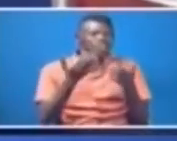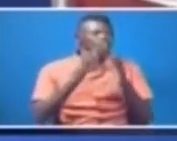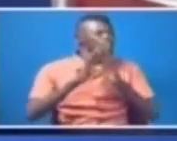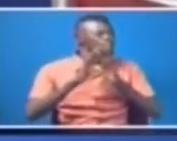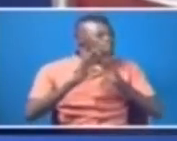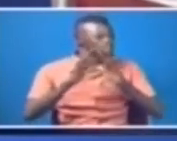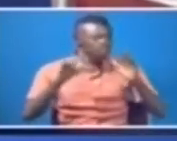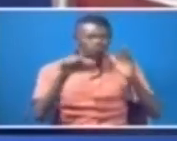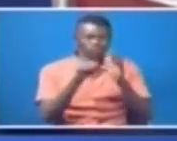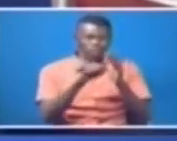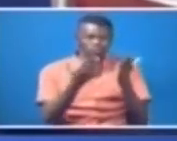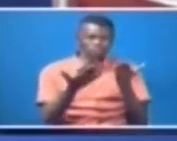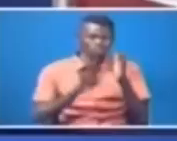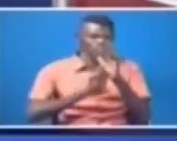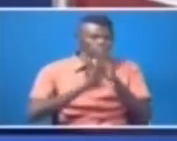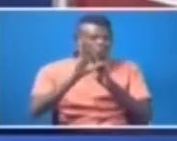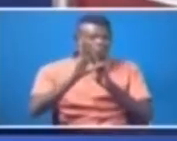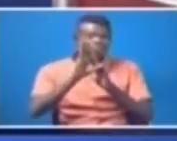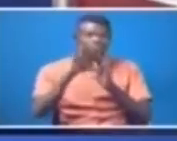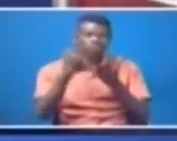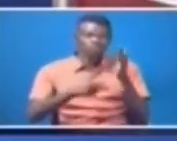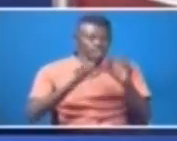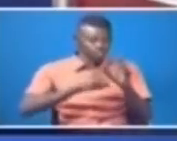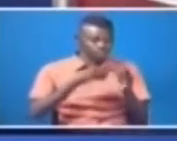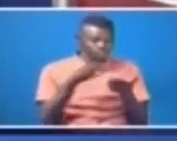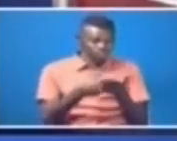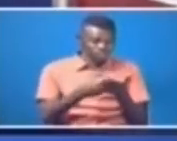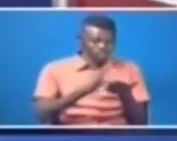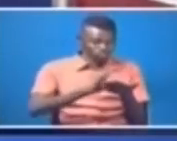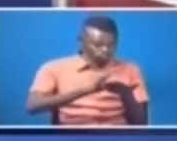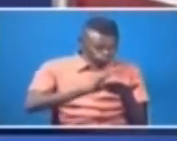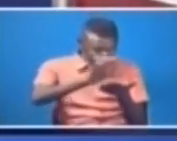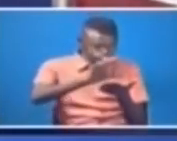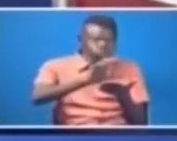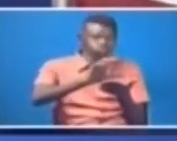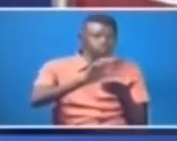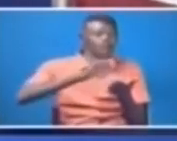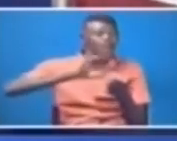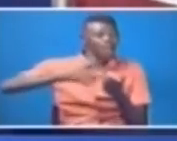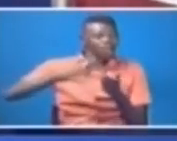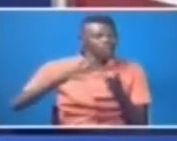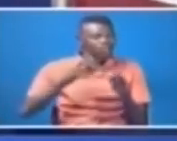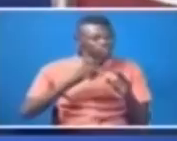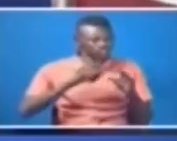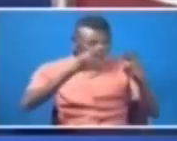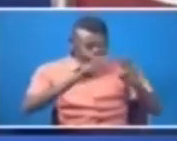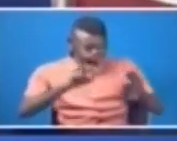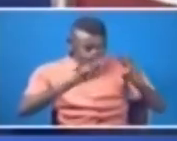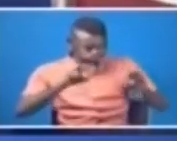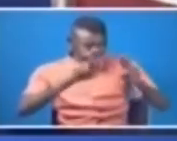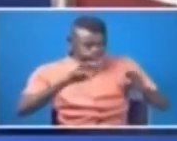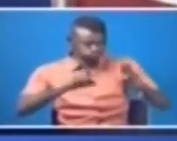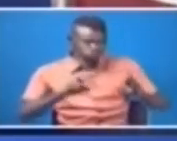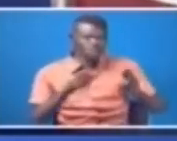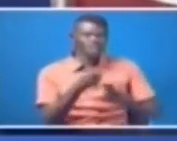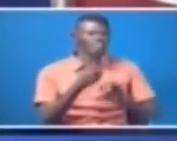we have seen in development expenditure is when funds hit county treasuries. The level of scrutiny paid on the national